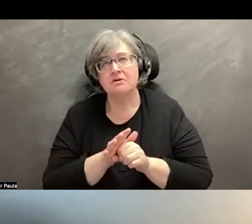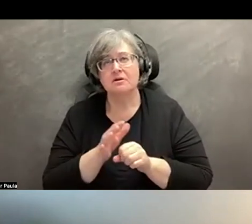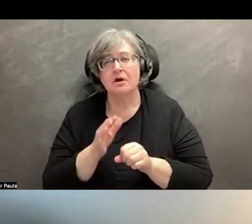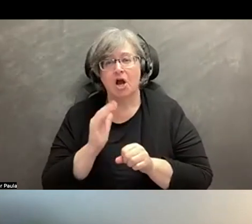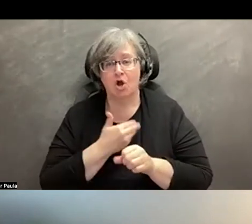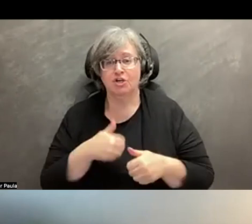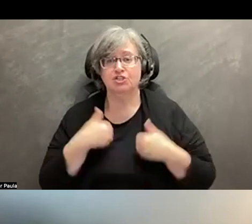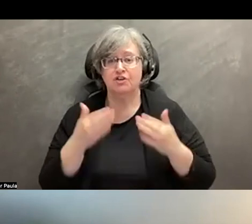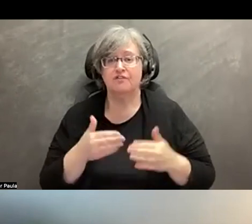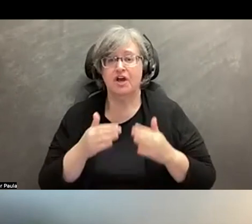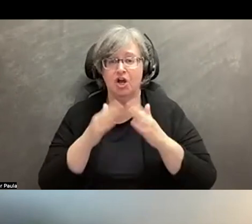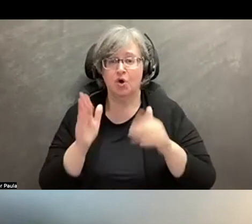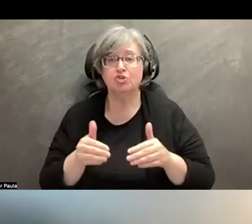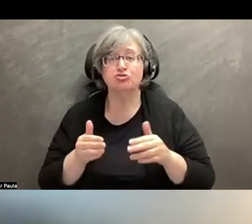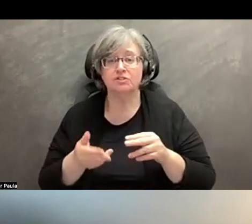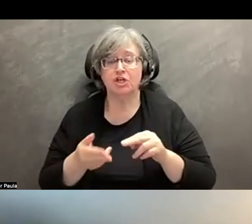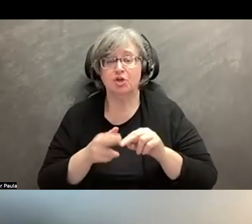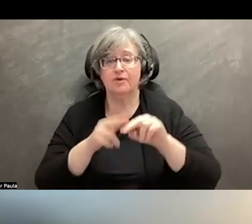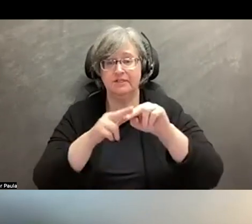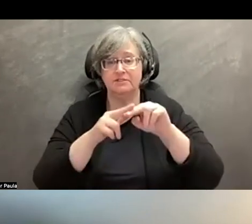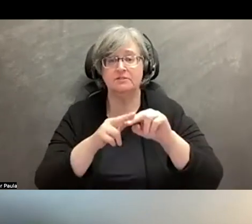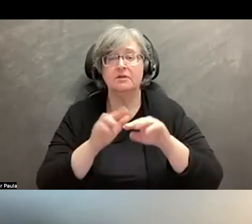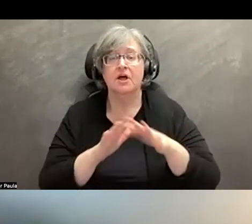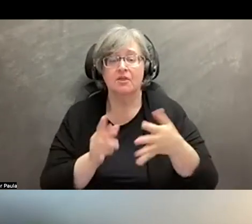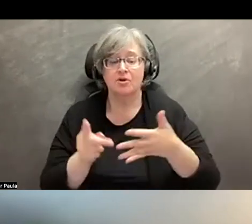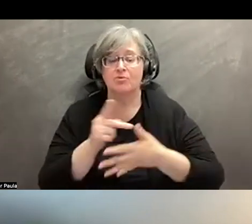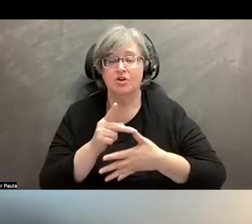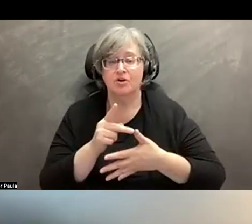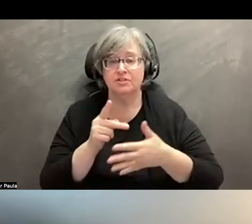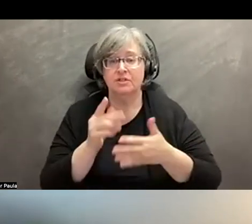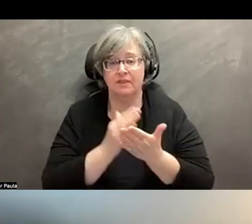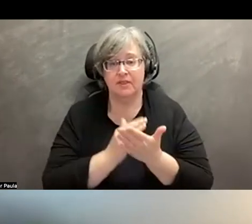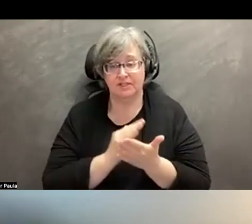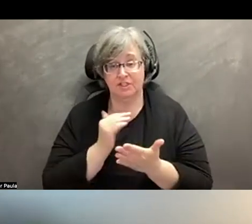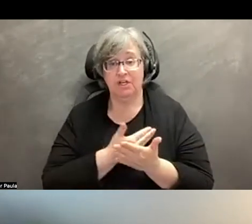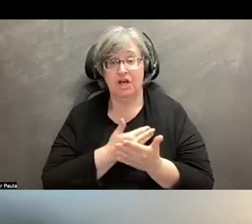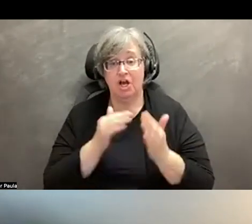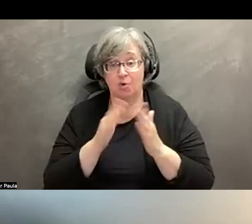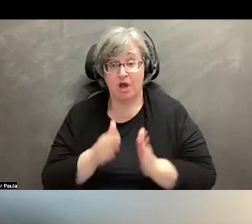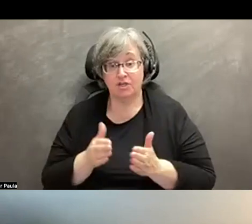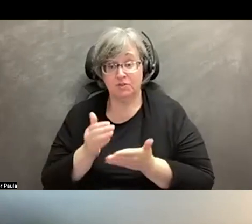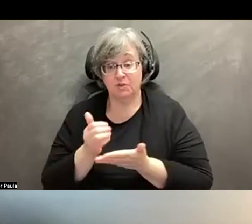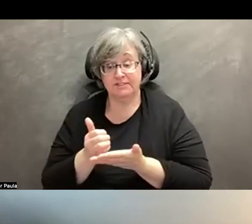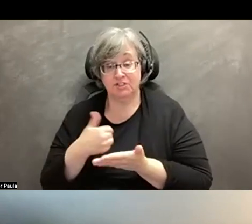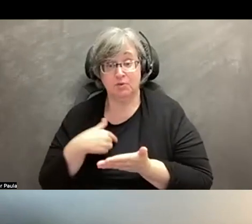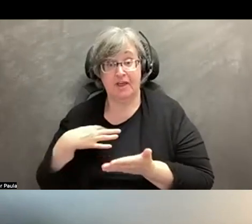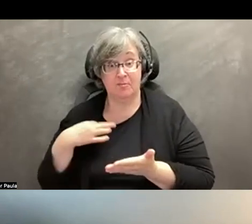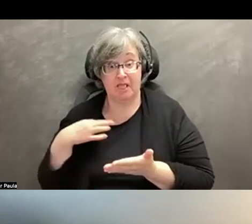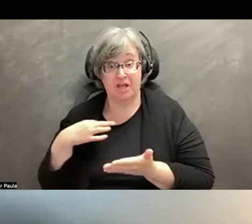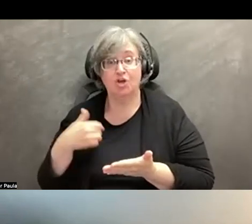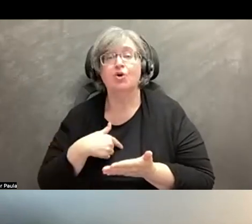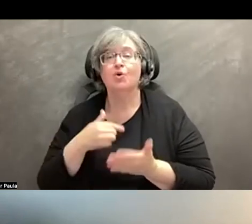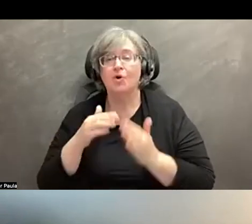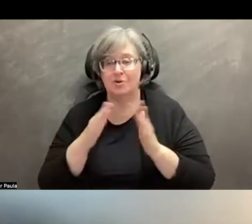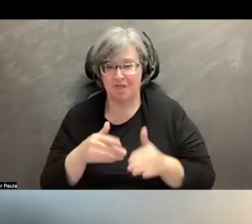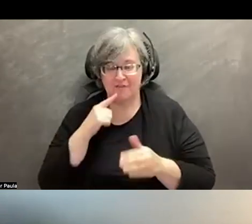increased that are on the prioritization list. So our housing assistance that we've been applying for, we've also been applying for